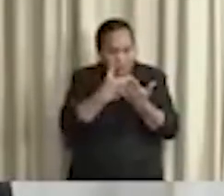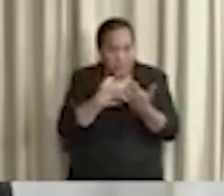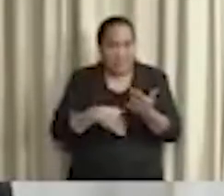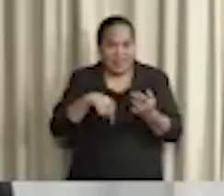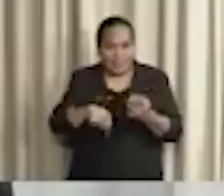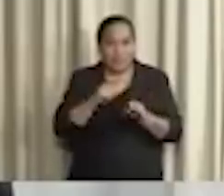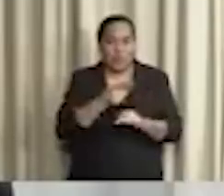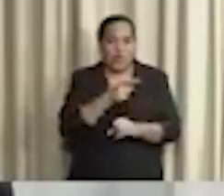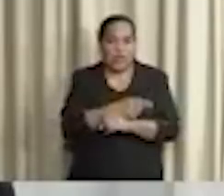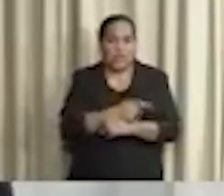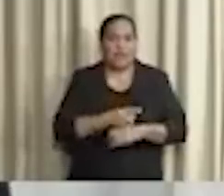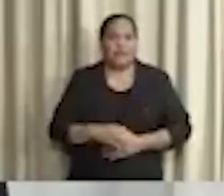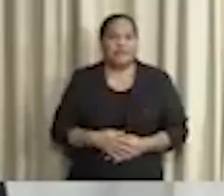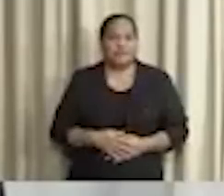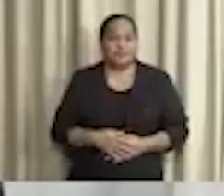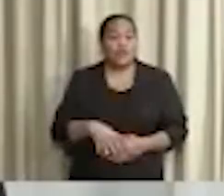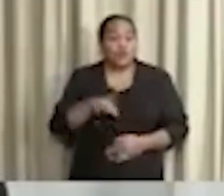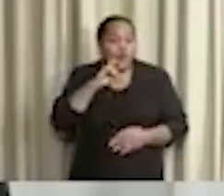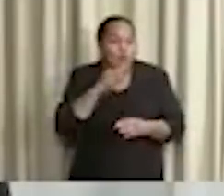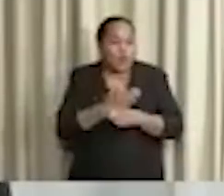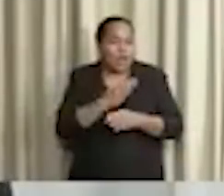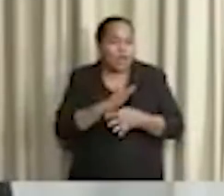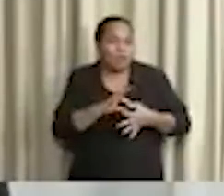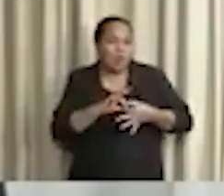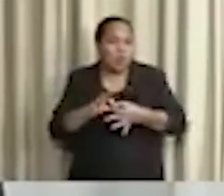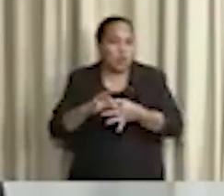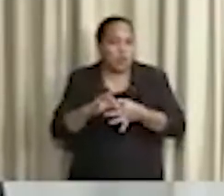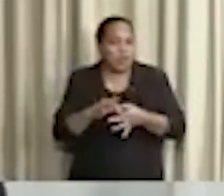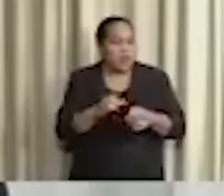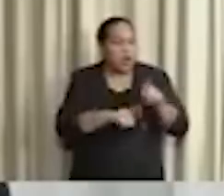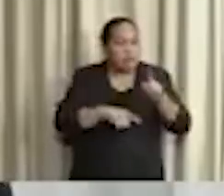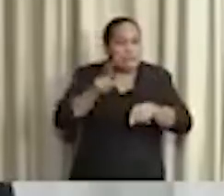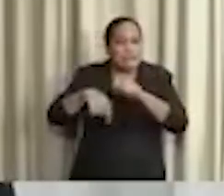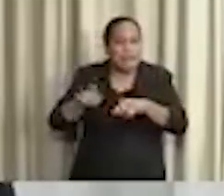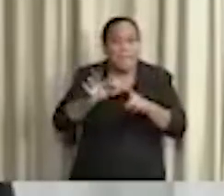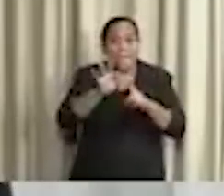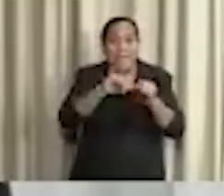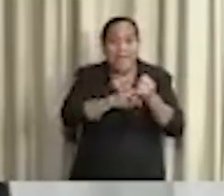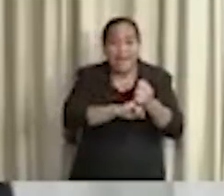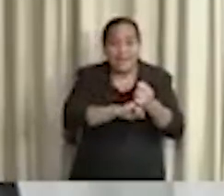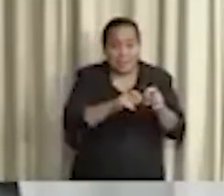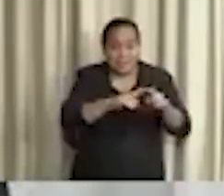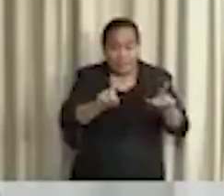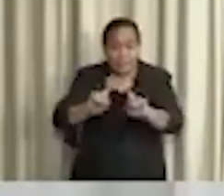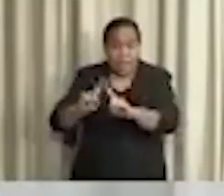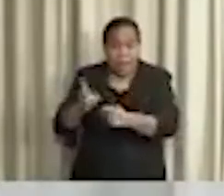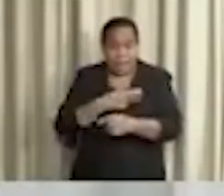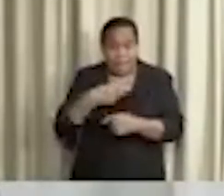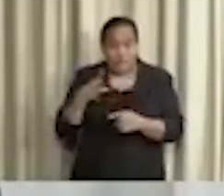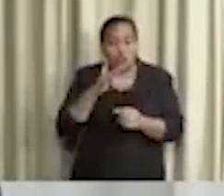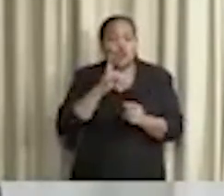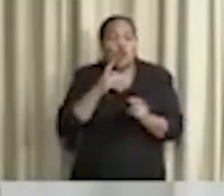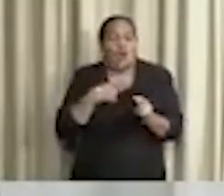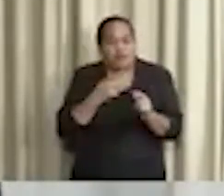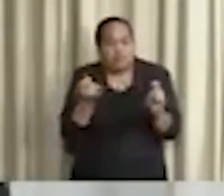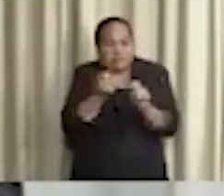Consequently, the Public Service Commission will be working closely with all permanent secretaries to operationalize the amendment to